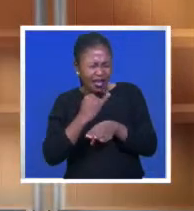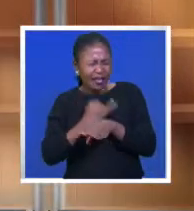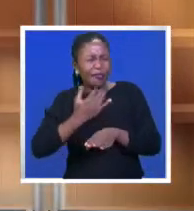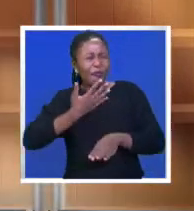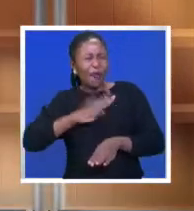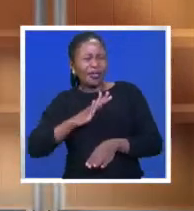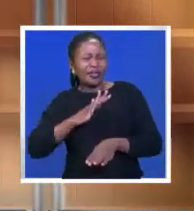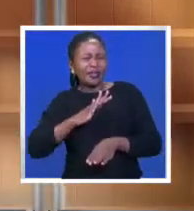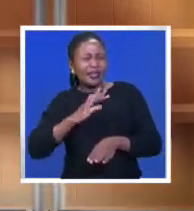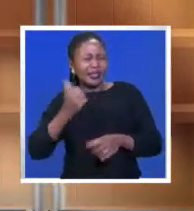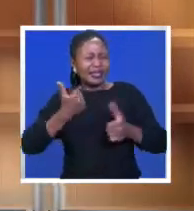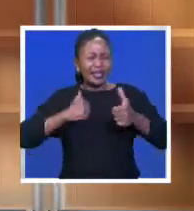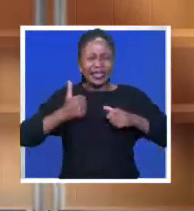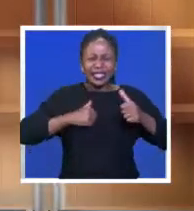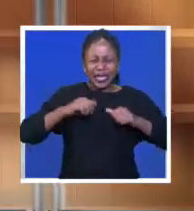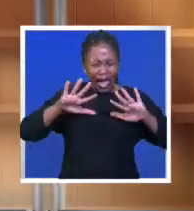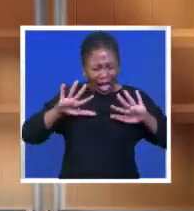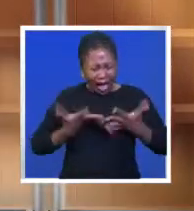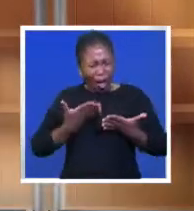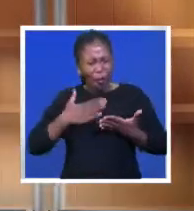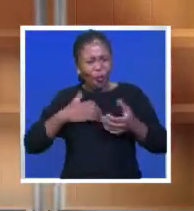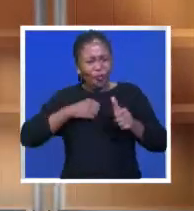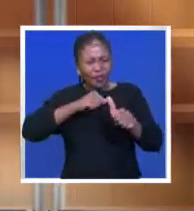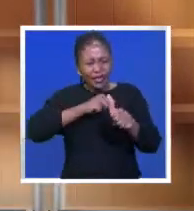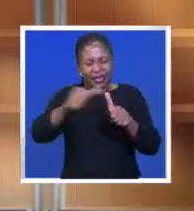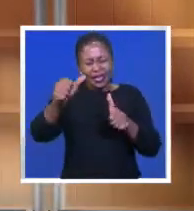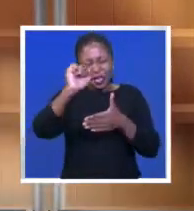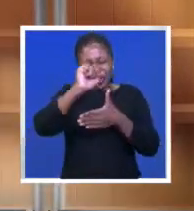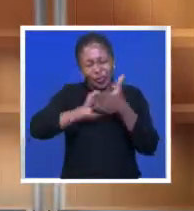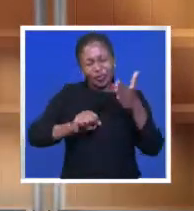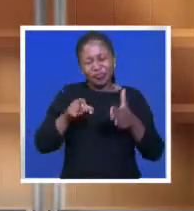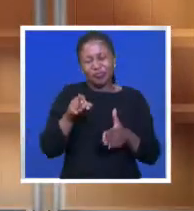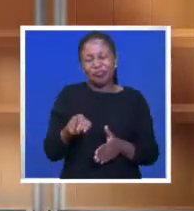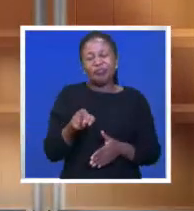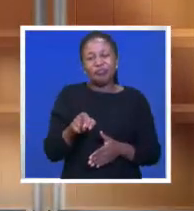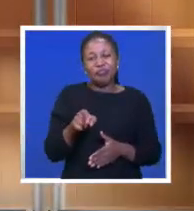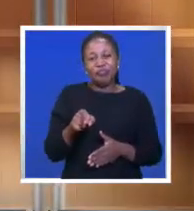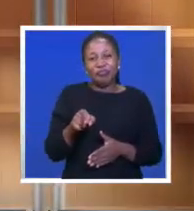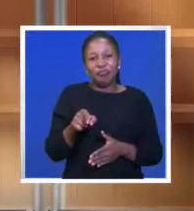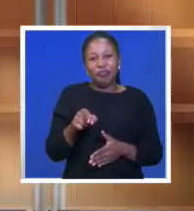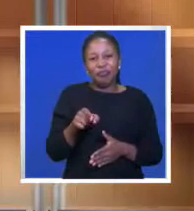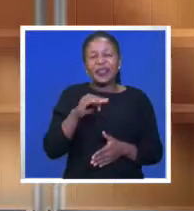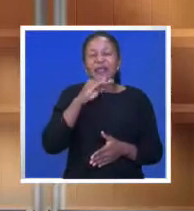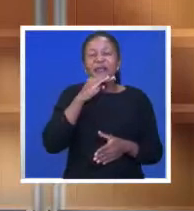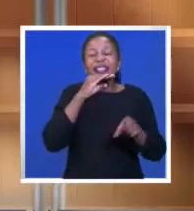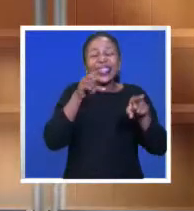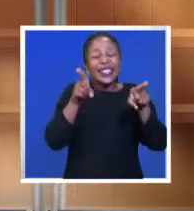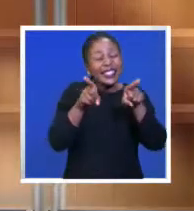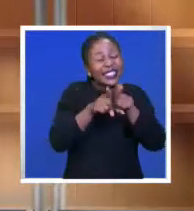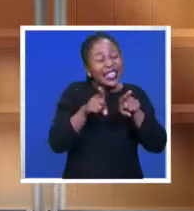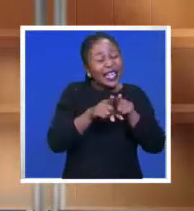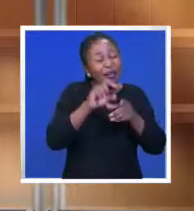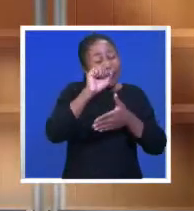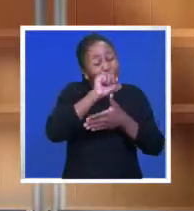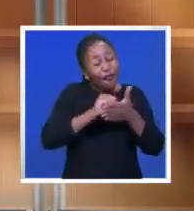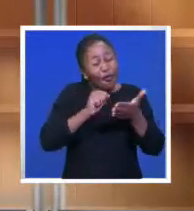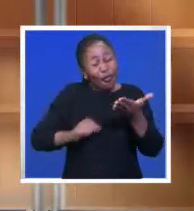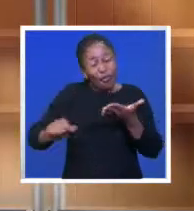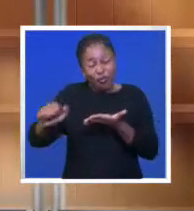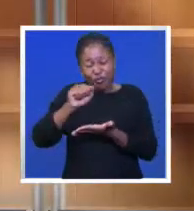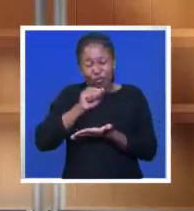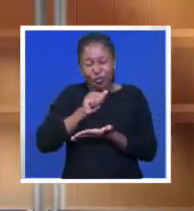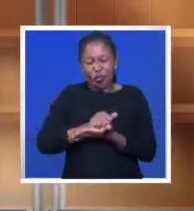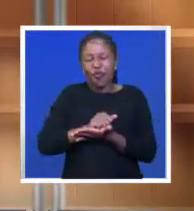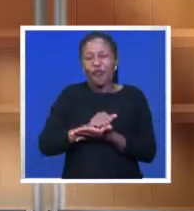I escape? So from those actions, from that little evidence, my dear Lena, we should say something. How do